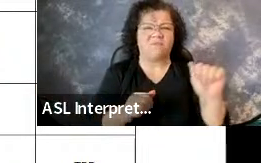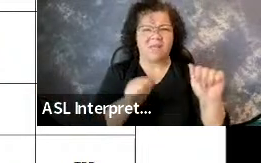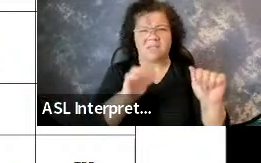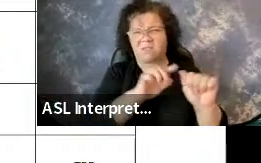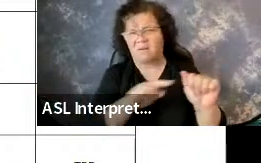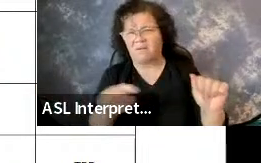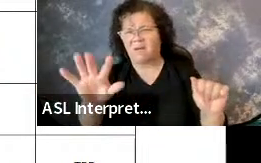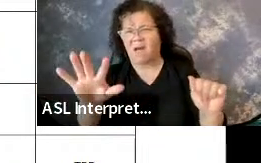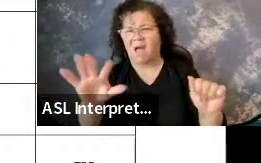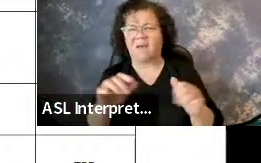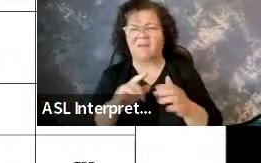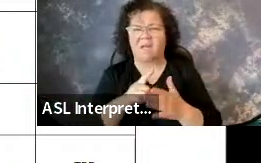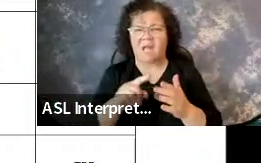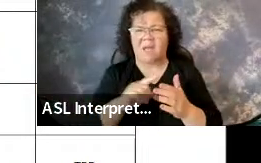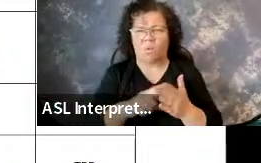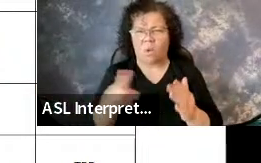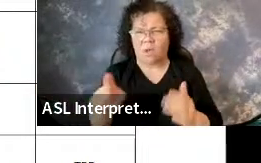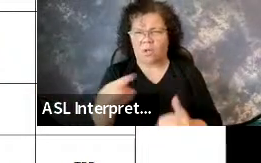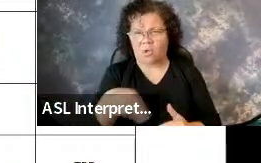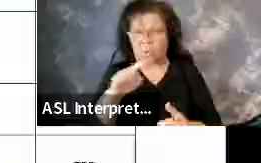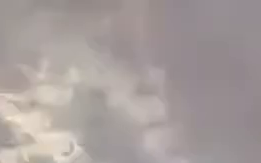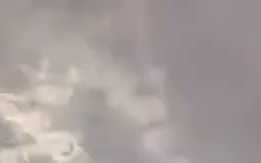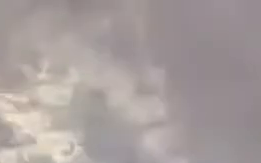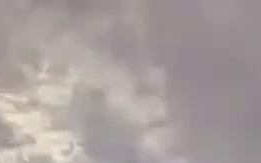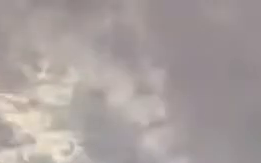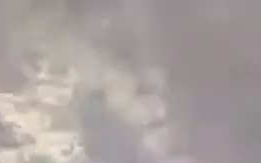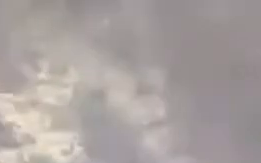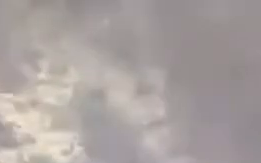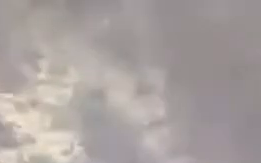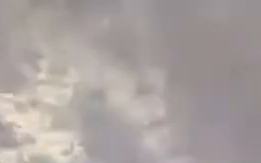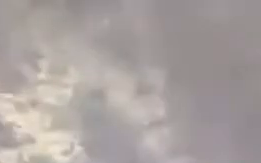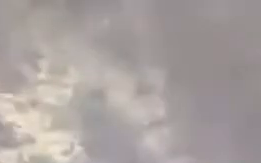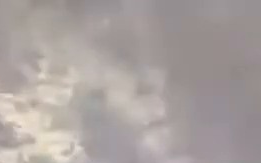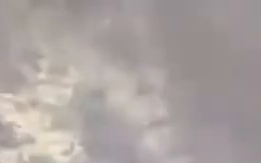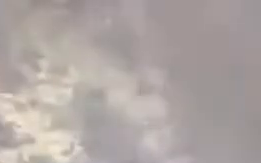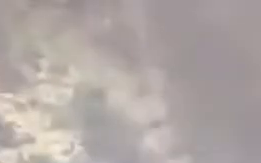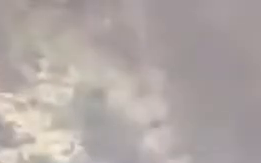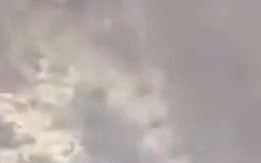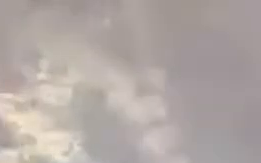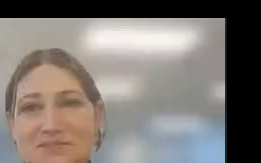benefit recommendations? So if folks can go ahead and vote, and